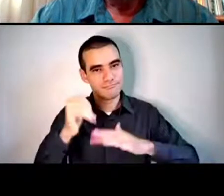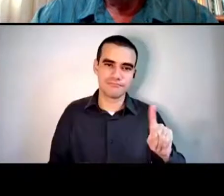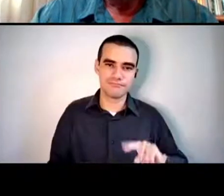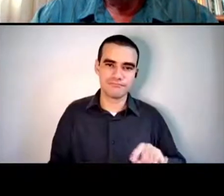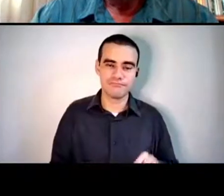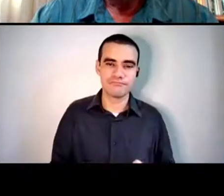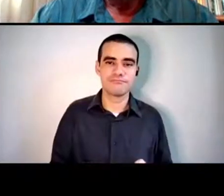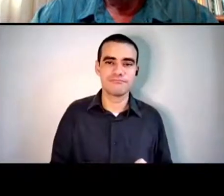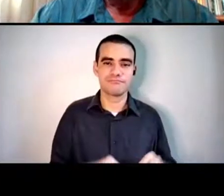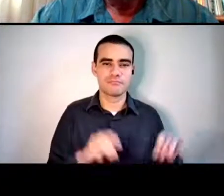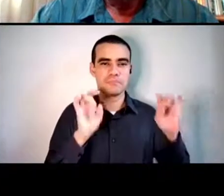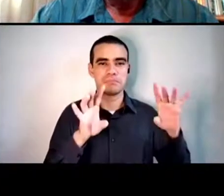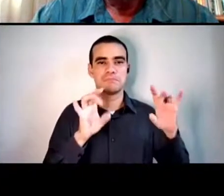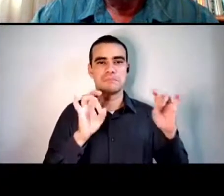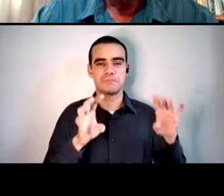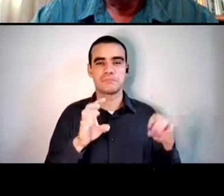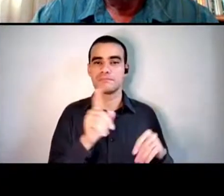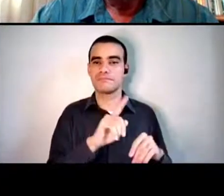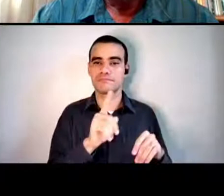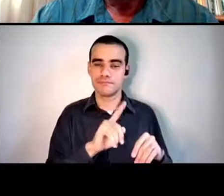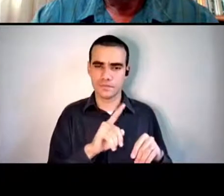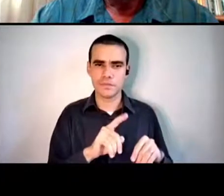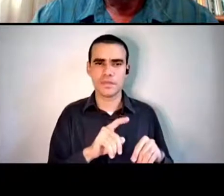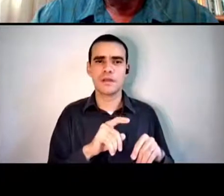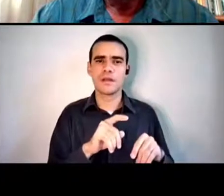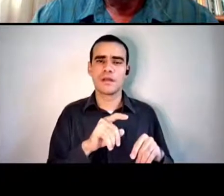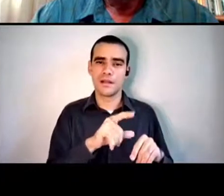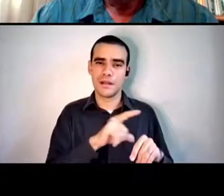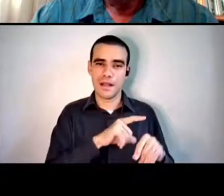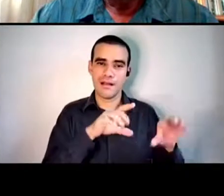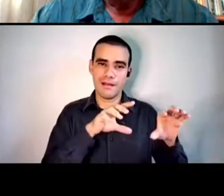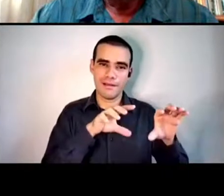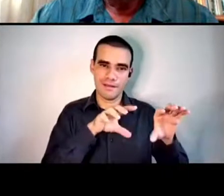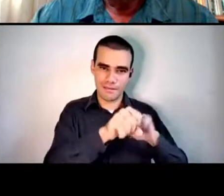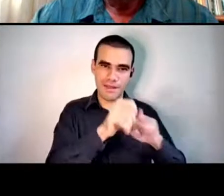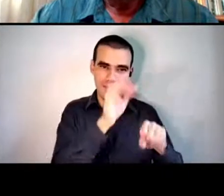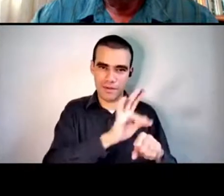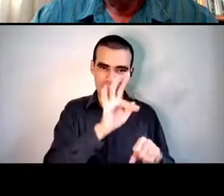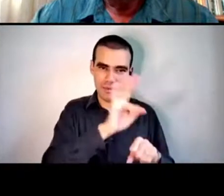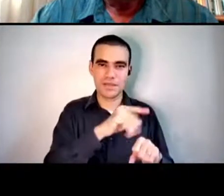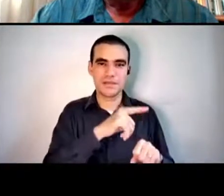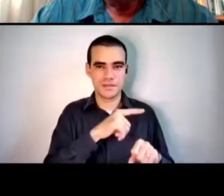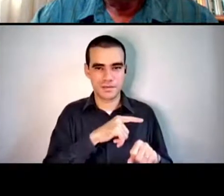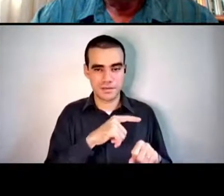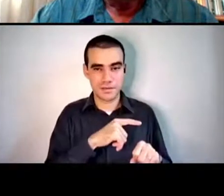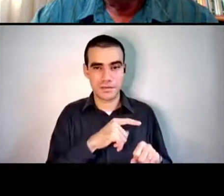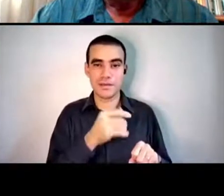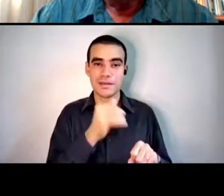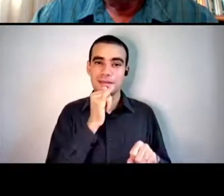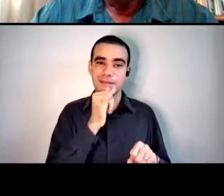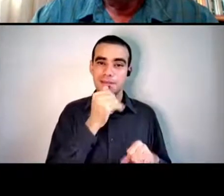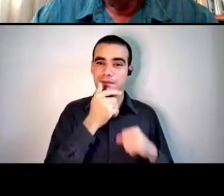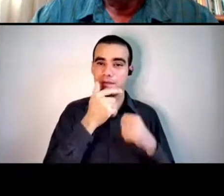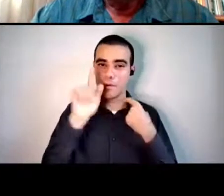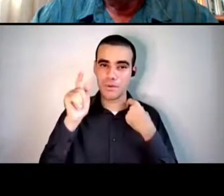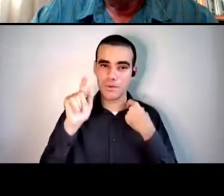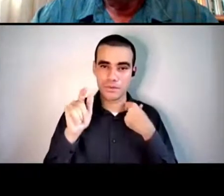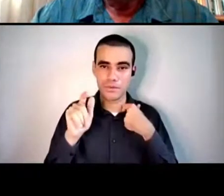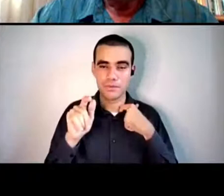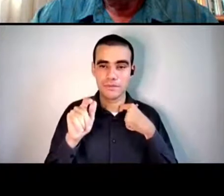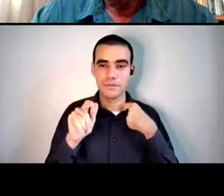or more or less special, and academia still has this process that needs to be